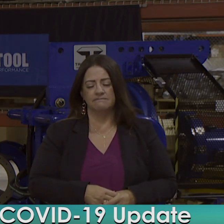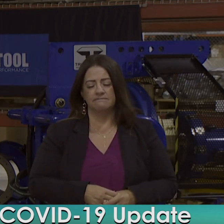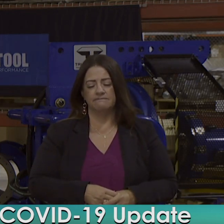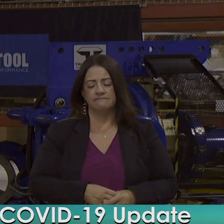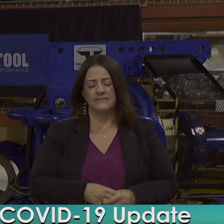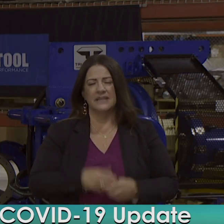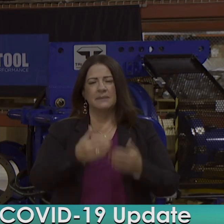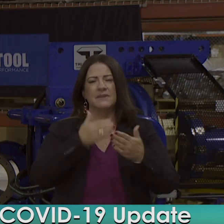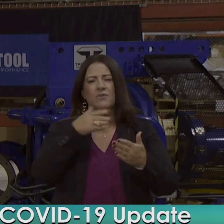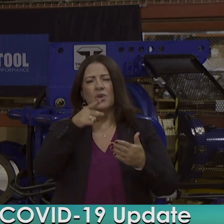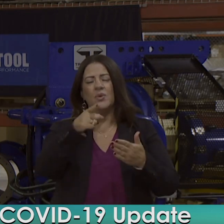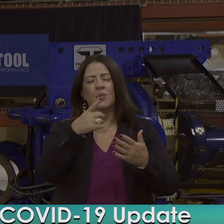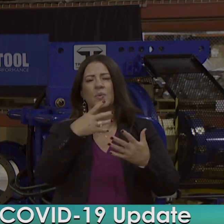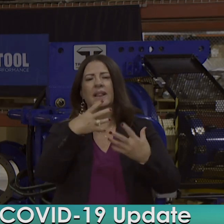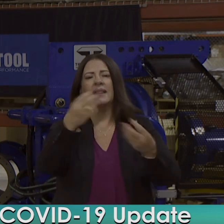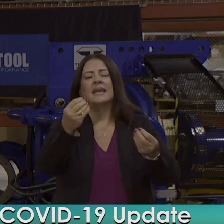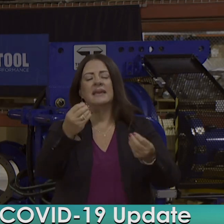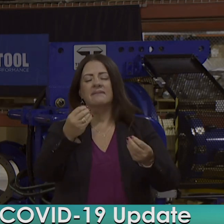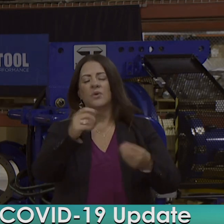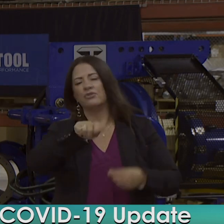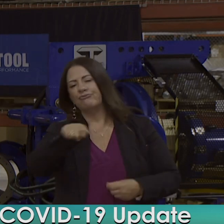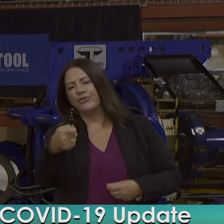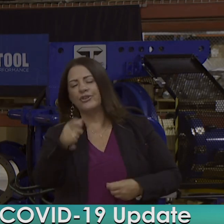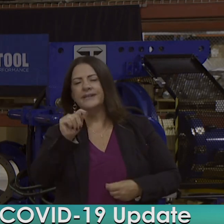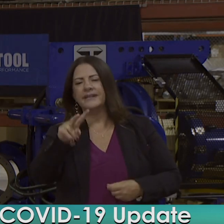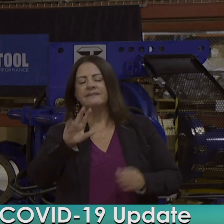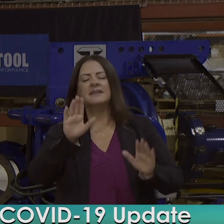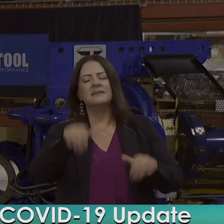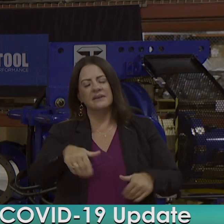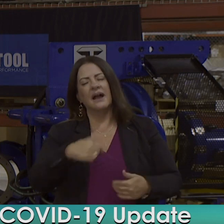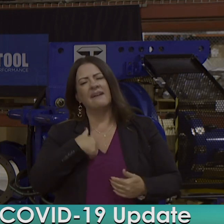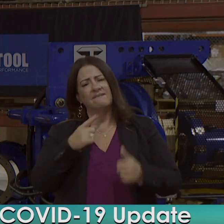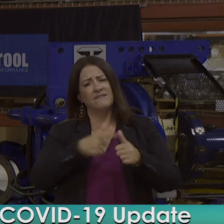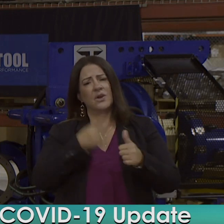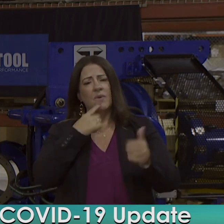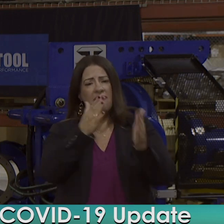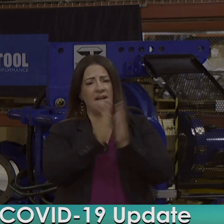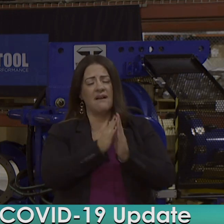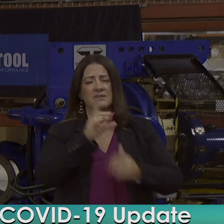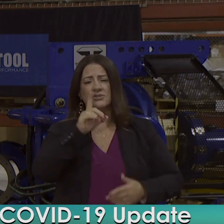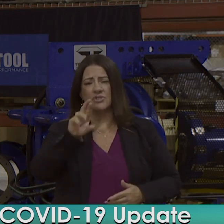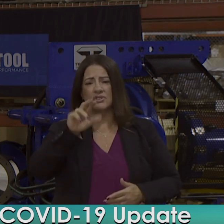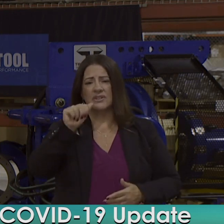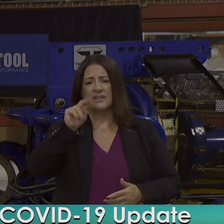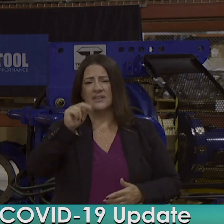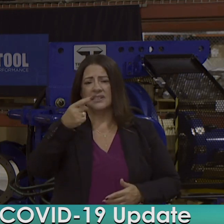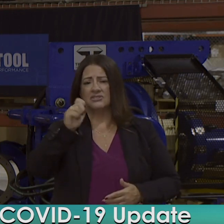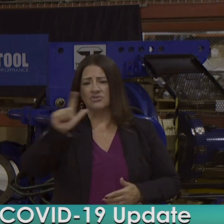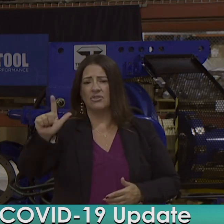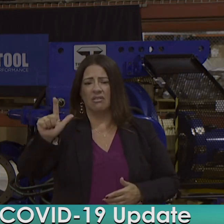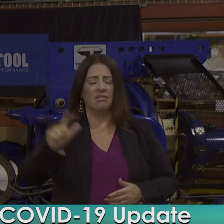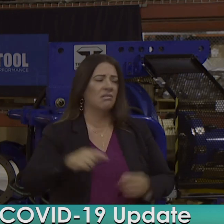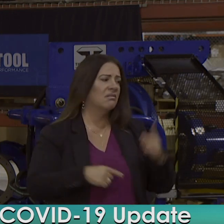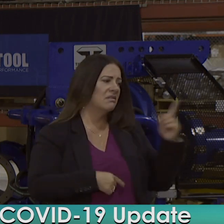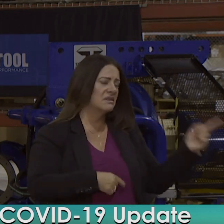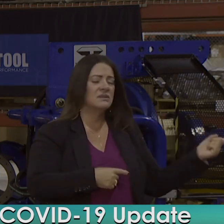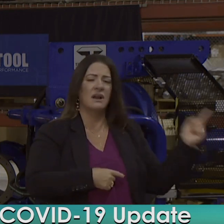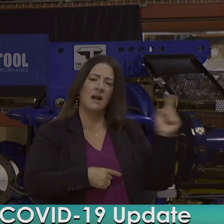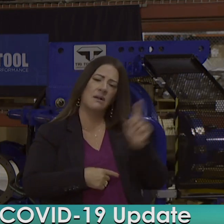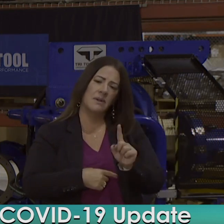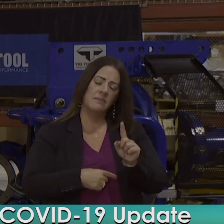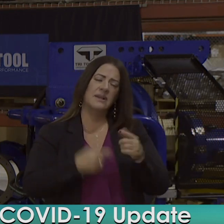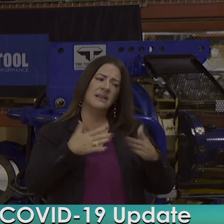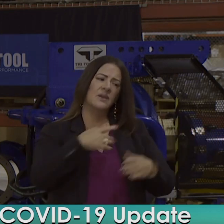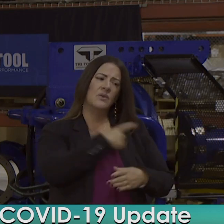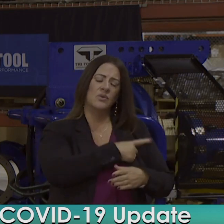this communication, which I appreciate. But first, I want to ask Dr. Angel to come up and talk a little bit more